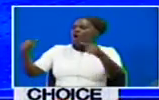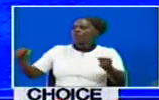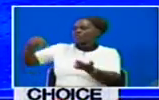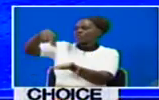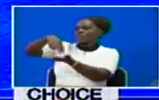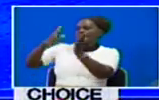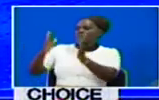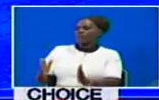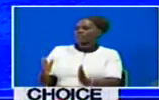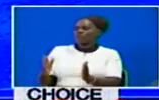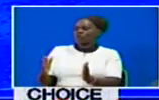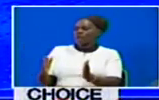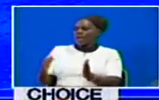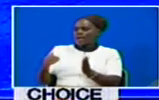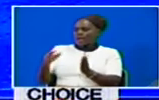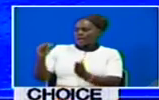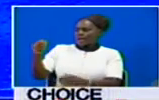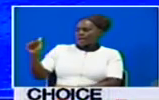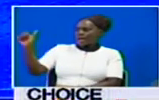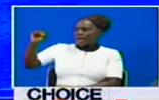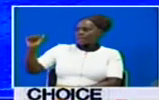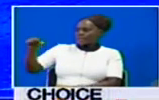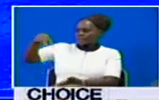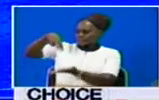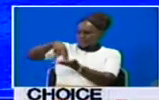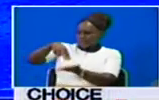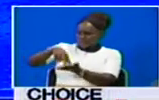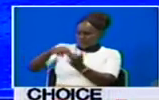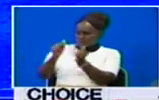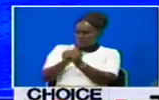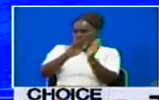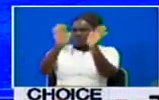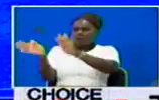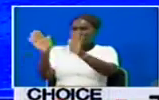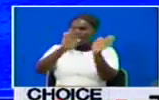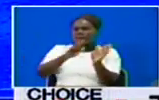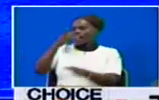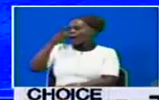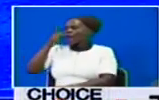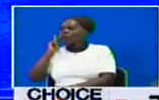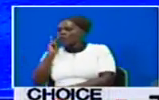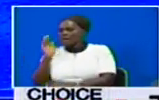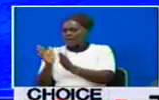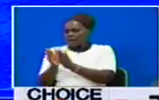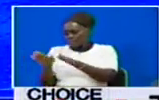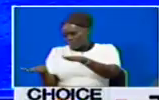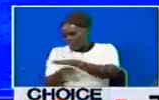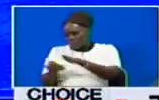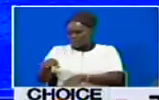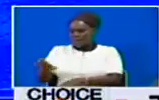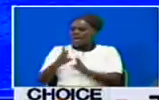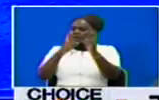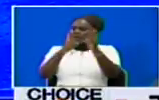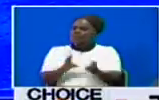candidate to contest on the National Super Alliance ticket with Wiper's Kalonzo Musyoka as his running mate. Let's now get that